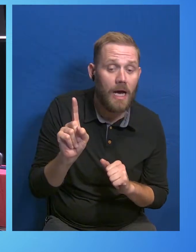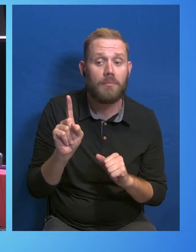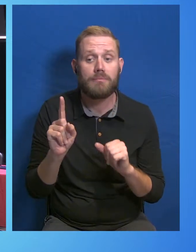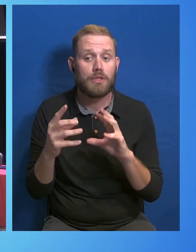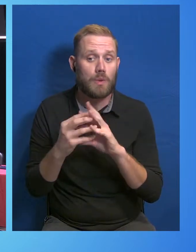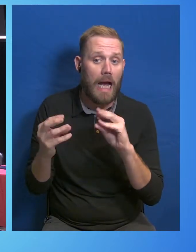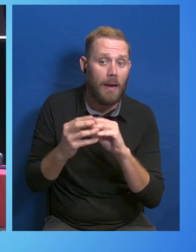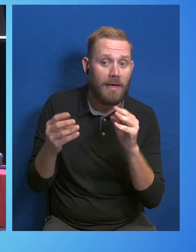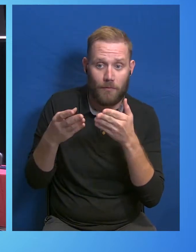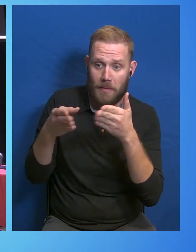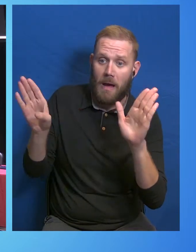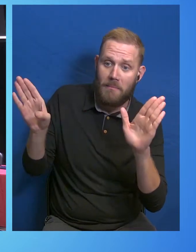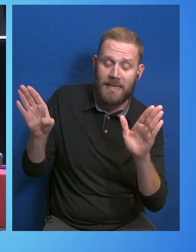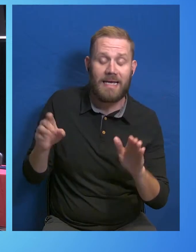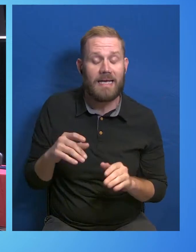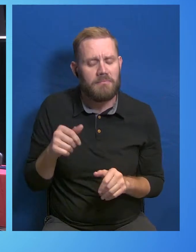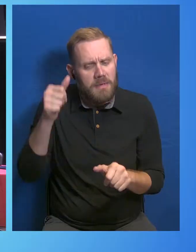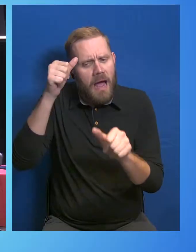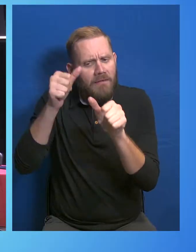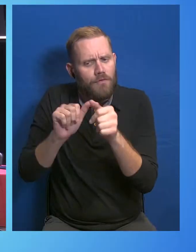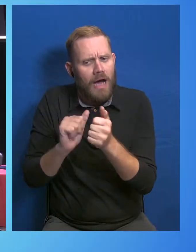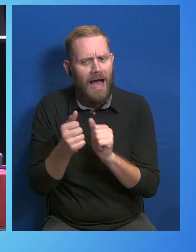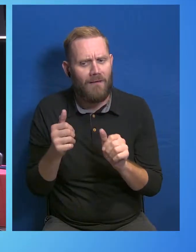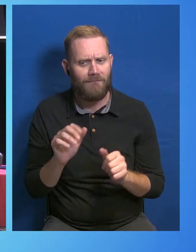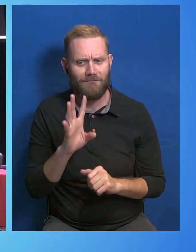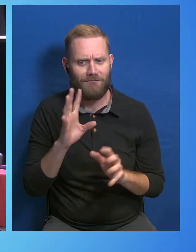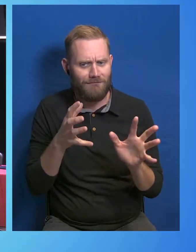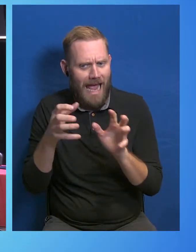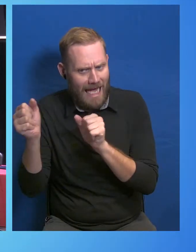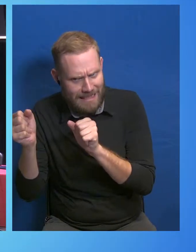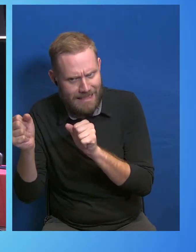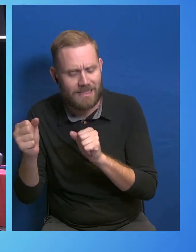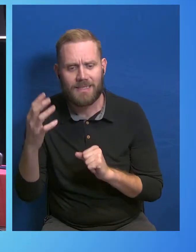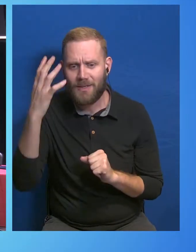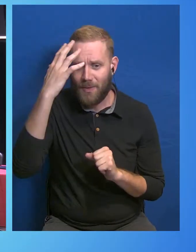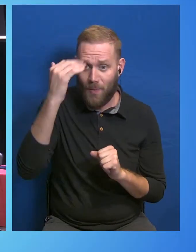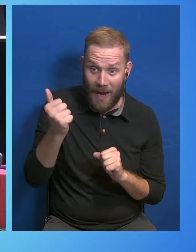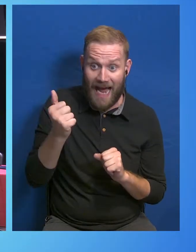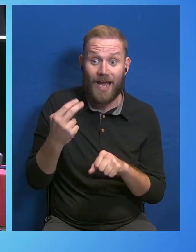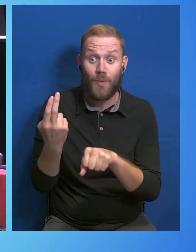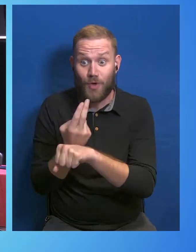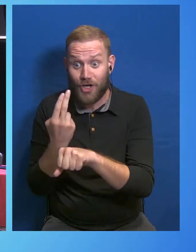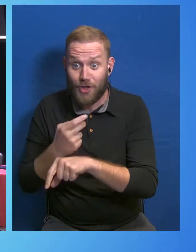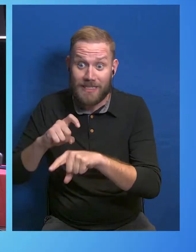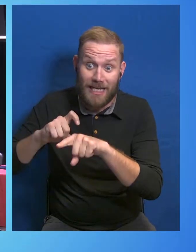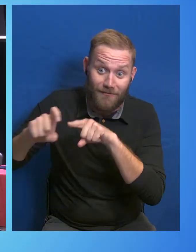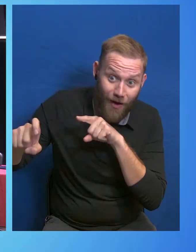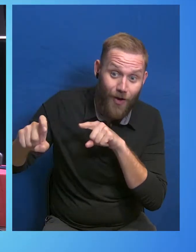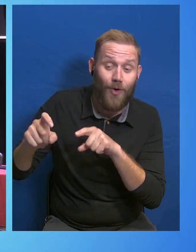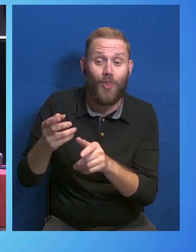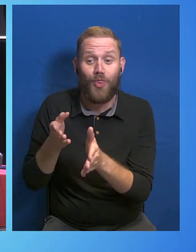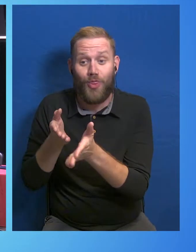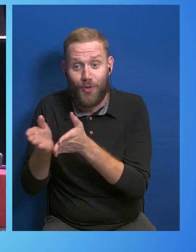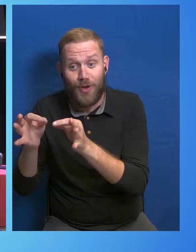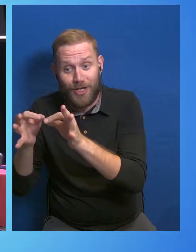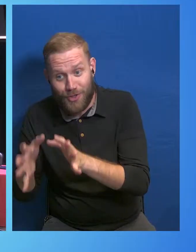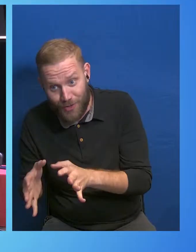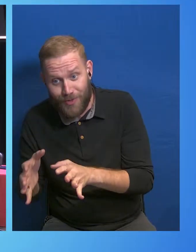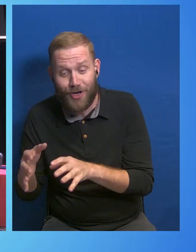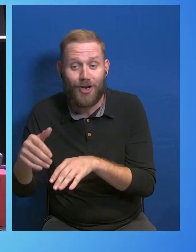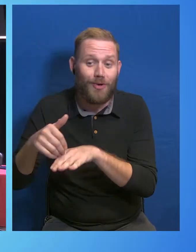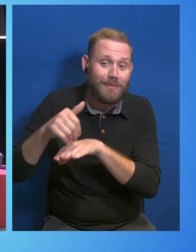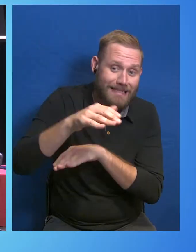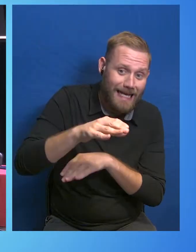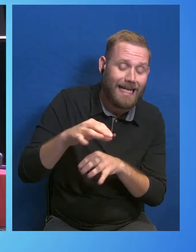aware of how fast you're speaking, because we're going through the phone to an interpreter that's going to go to our